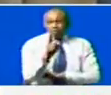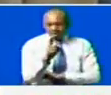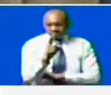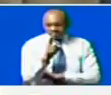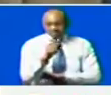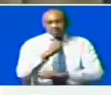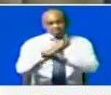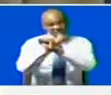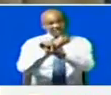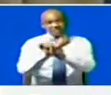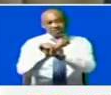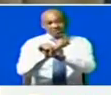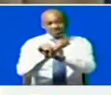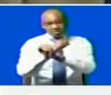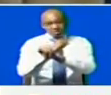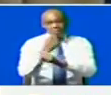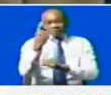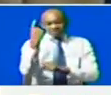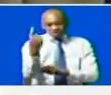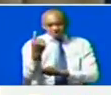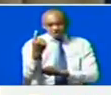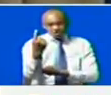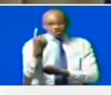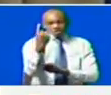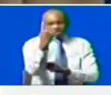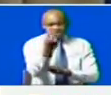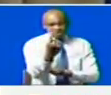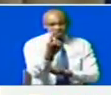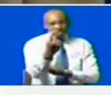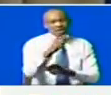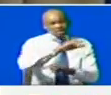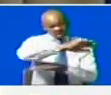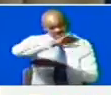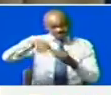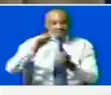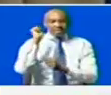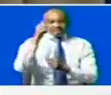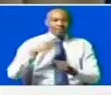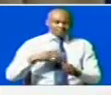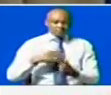the safety of each and every Kenyan.